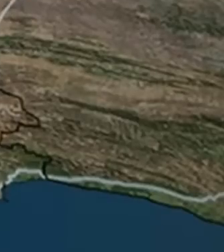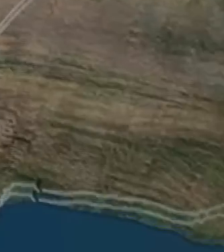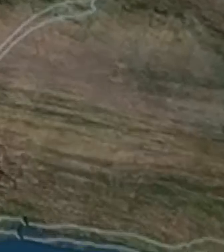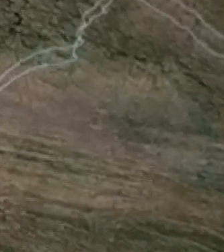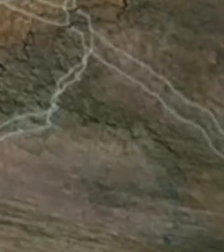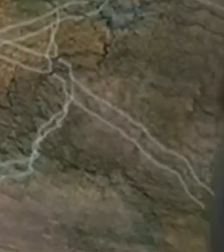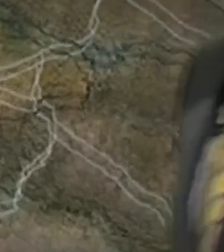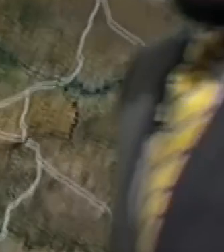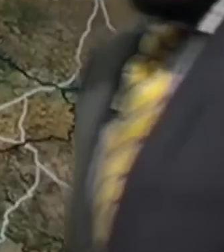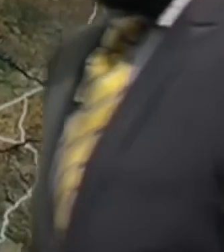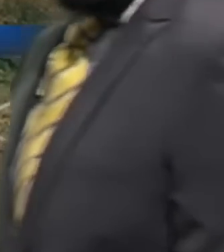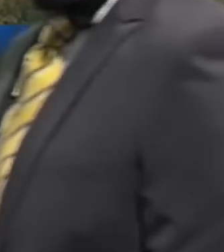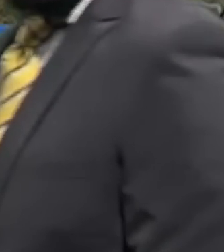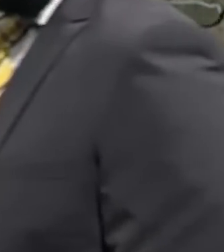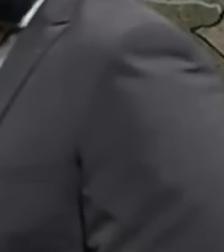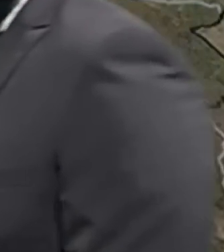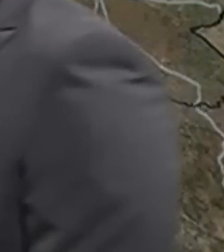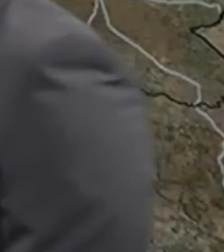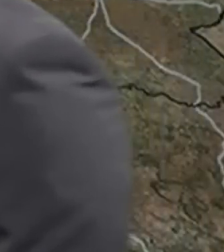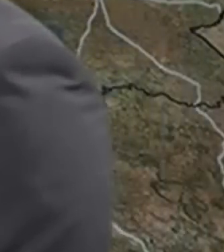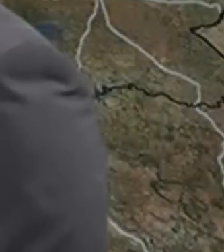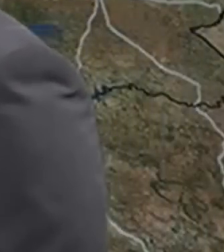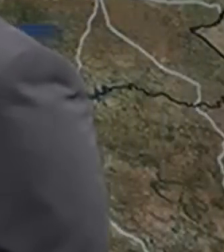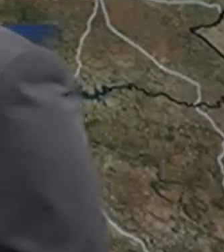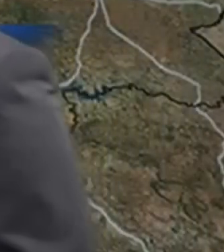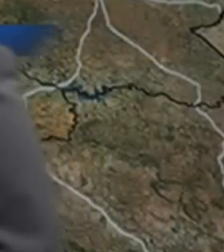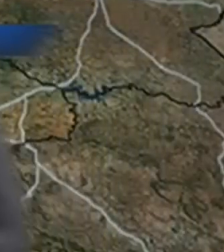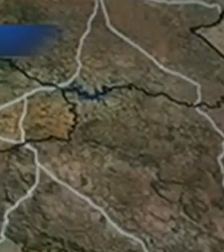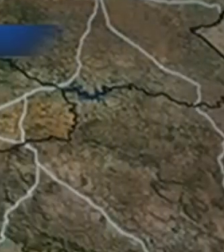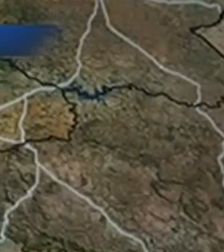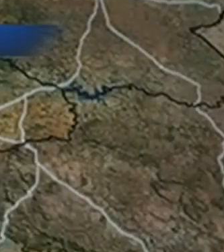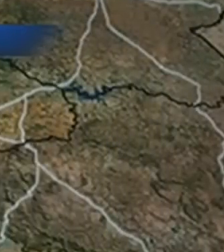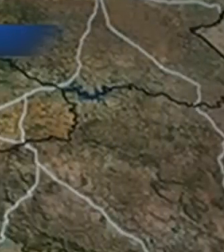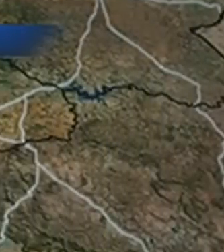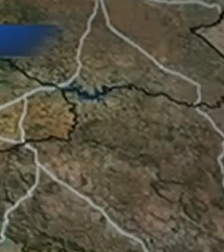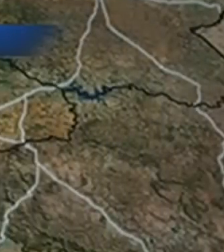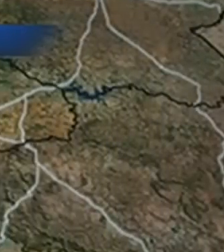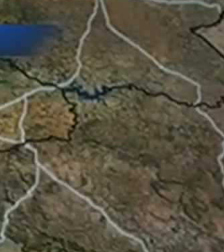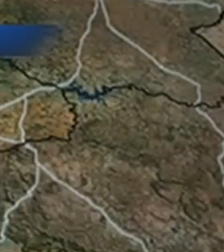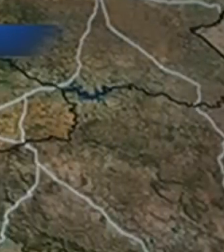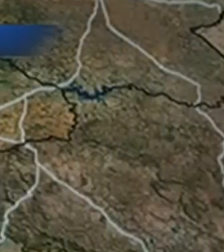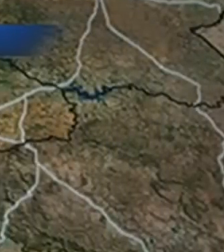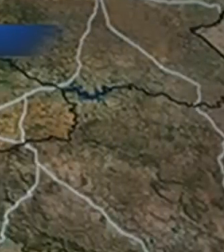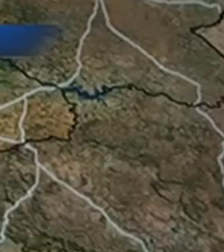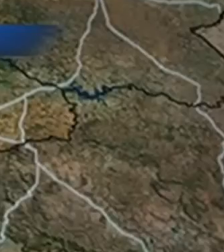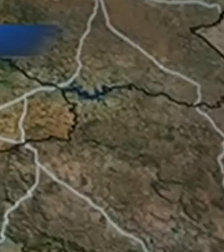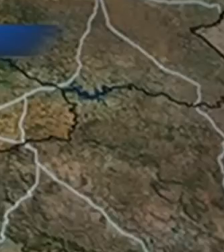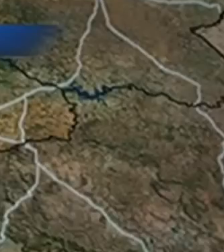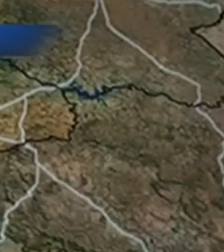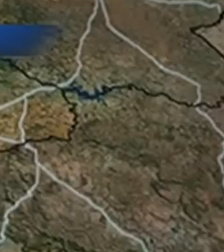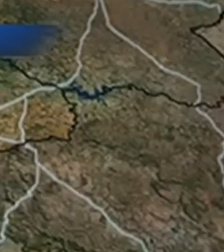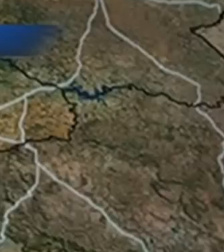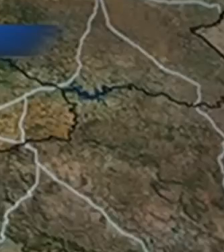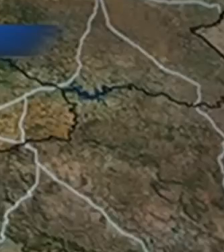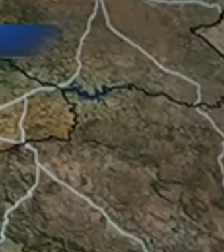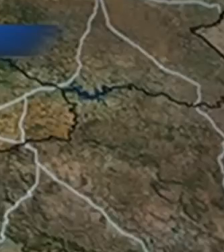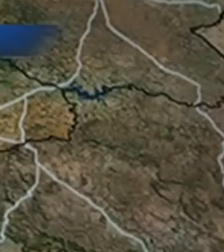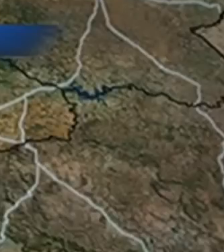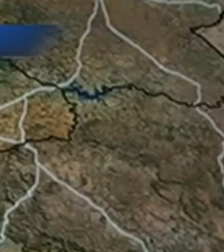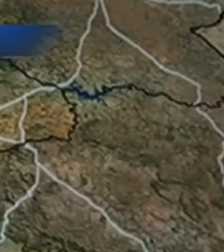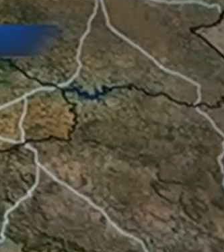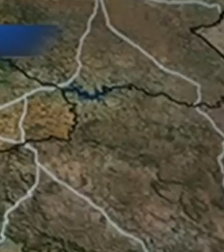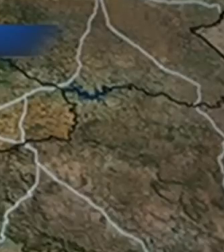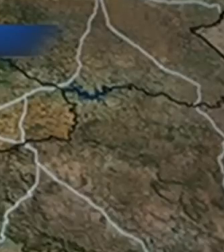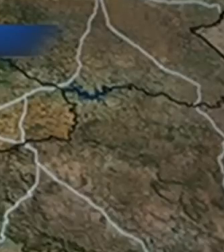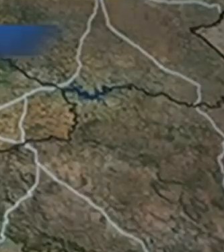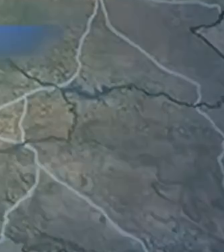teng o tla se fela ho sa kae boholo ba Northwest o tla hlophola hona ha sale ba buetsa bolepi di hakalo ha be etso khotso